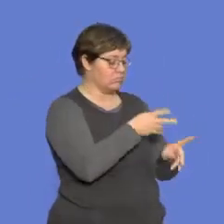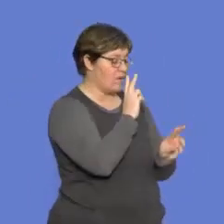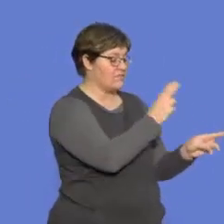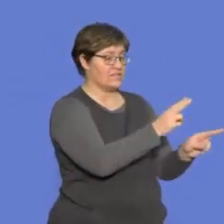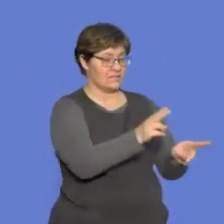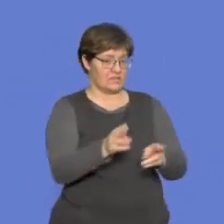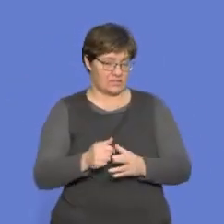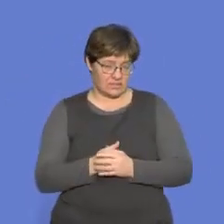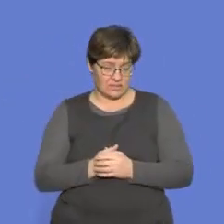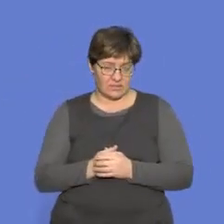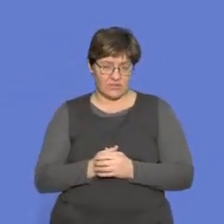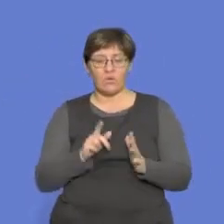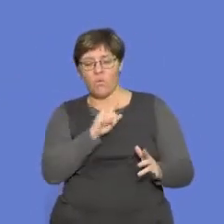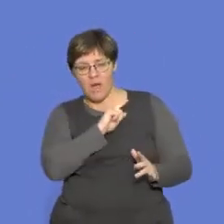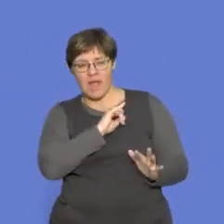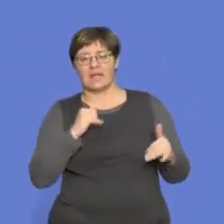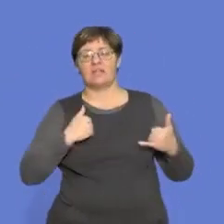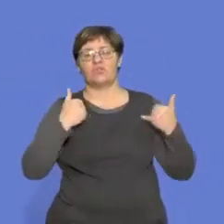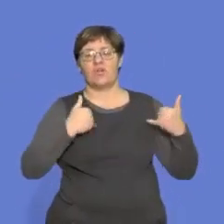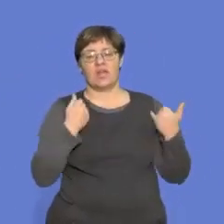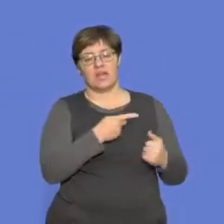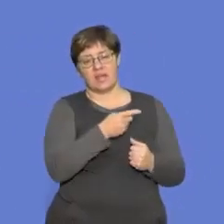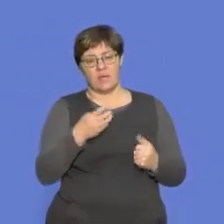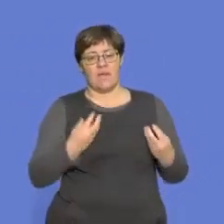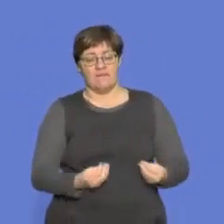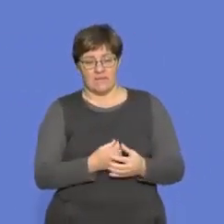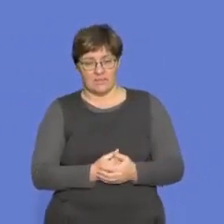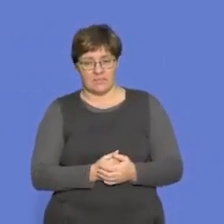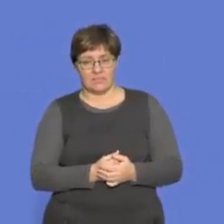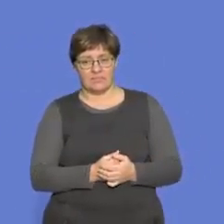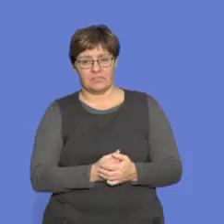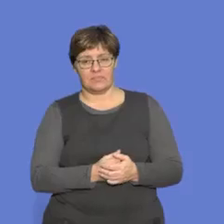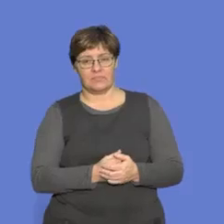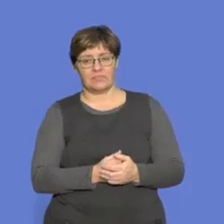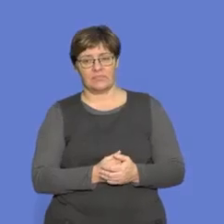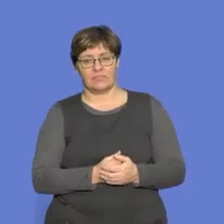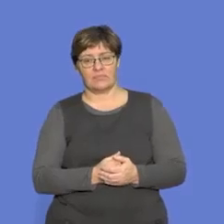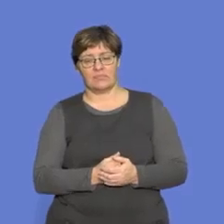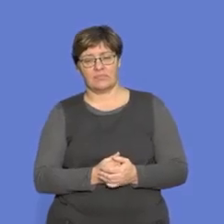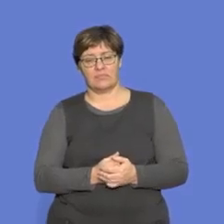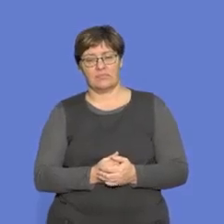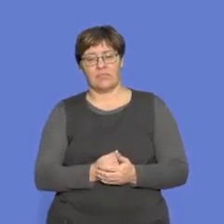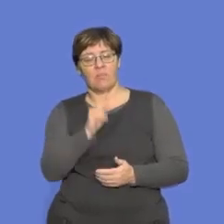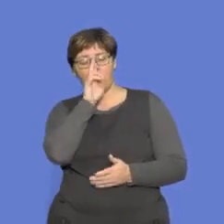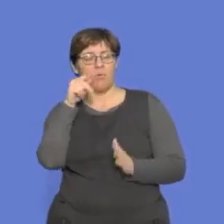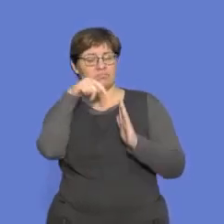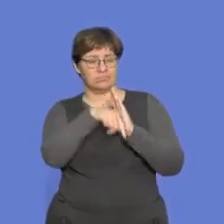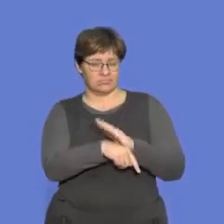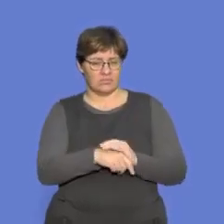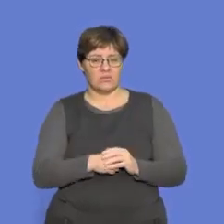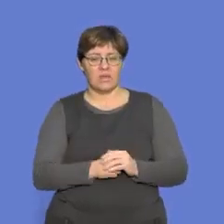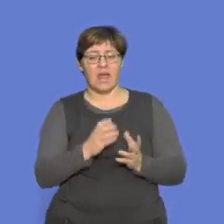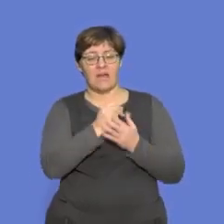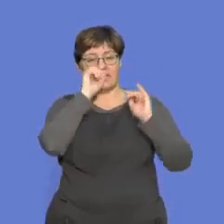hotspots to enjoy the splendor of what we have. So let's look at that in a bit of detail. As I mentioned, these